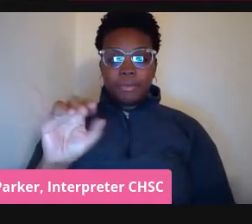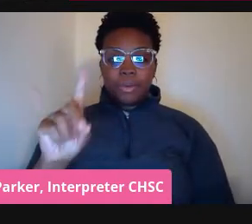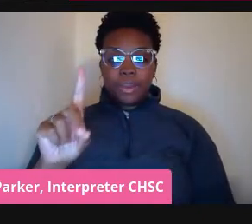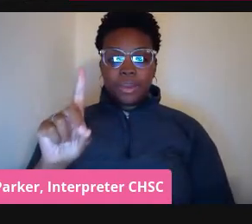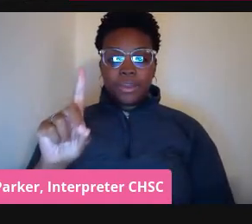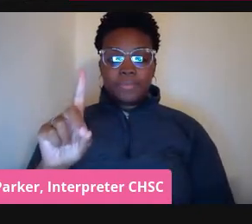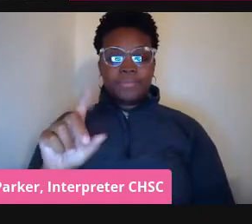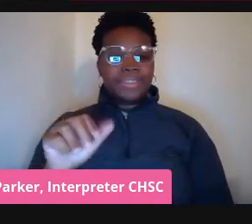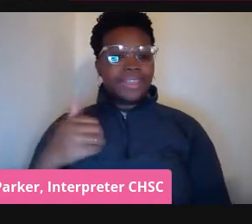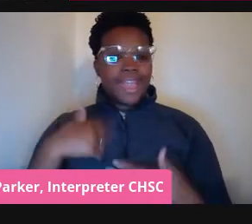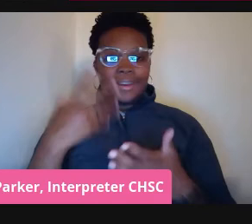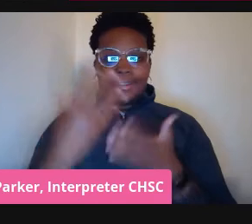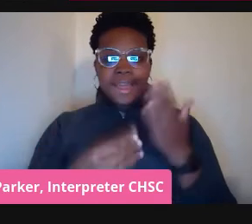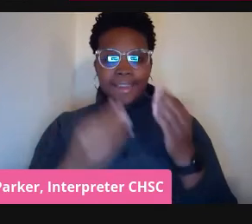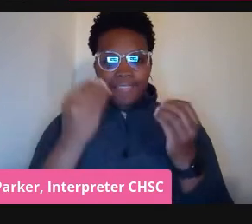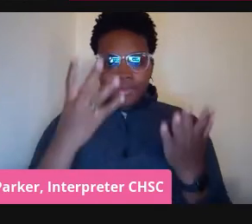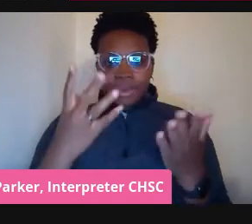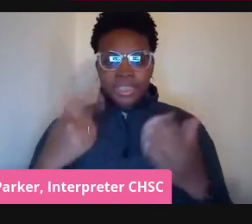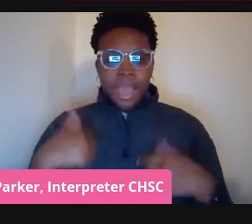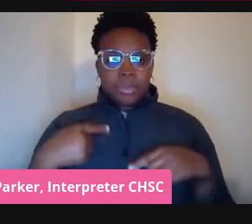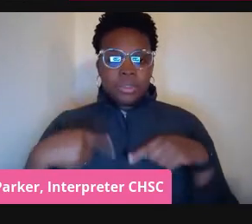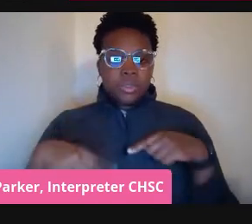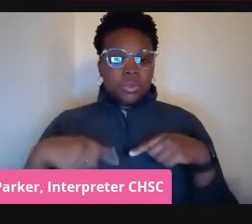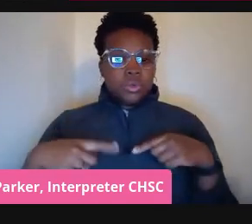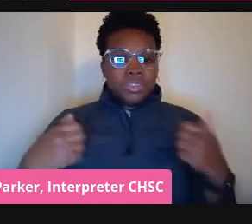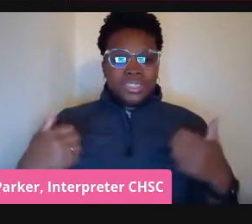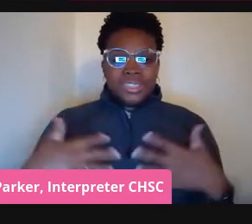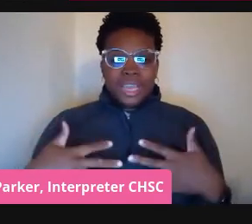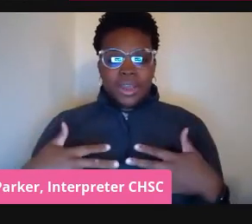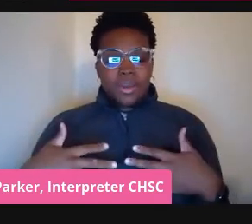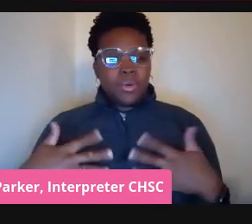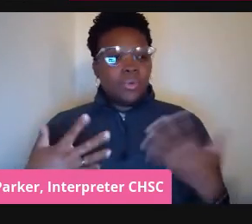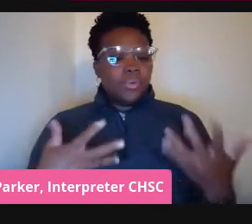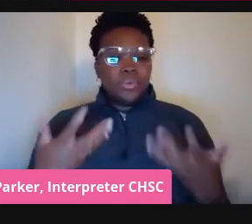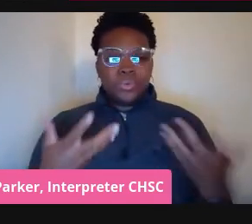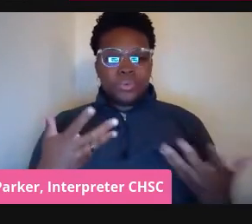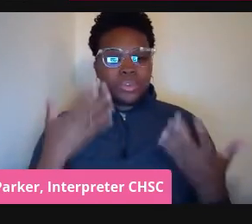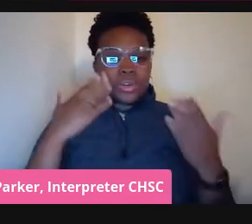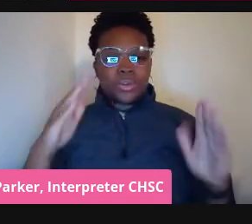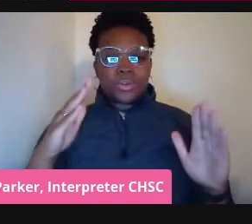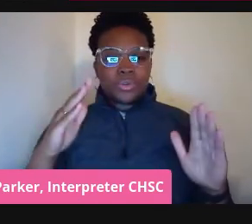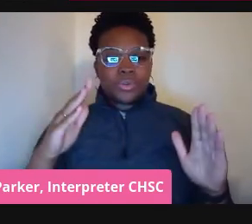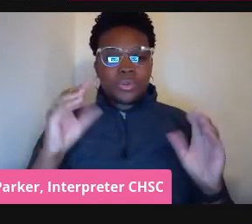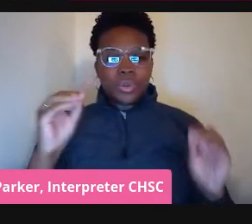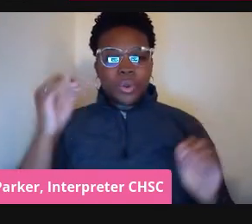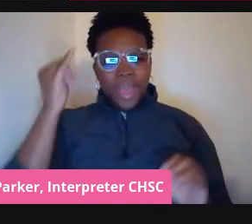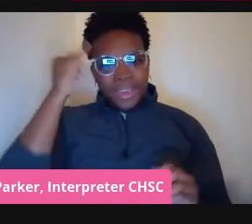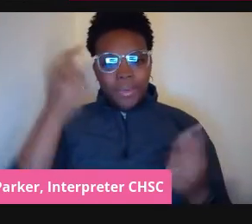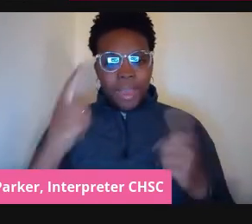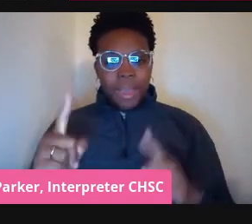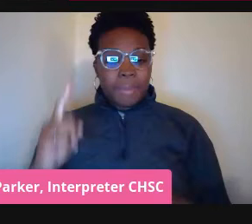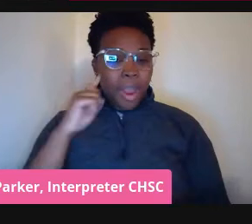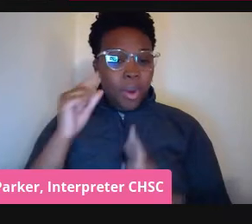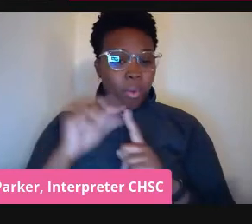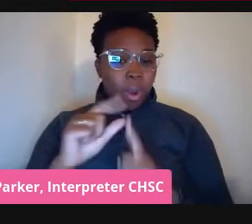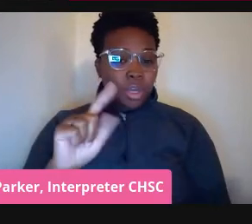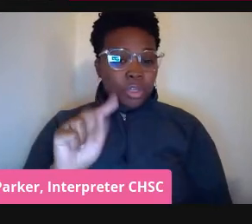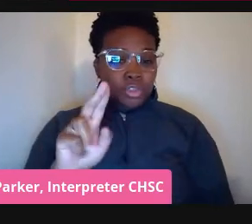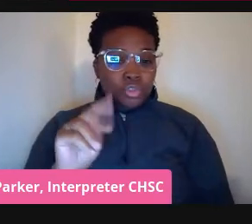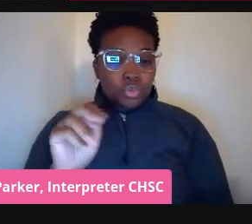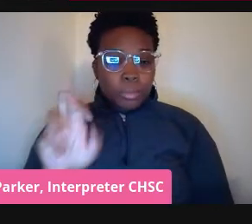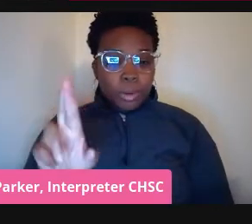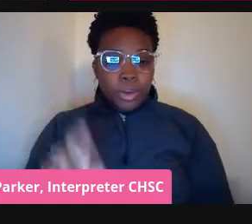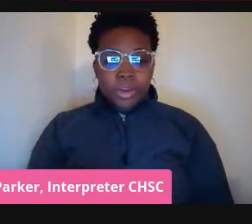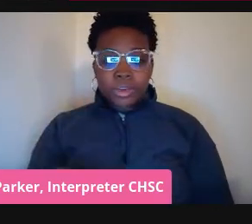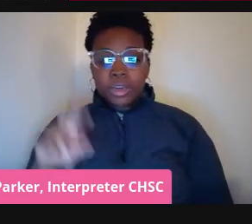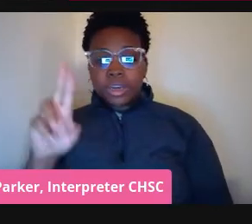information and I was scared and I had no idea what was happening. And all I heard was the word tumor and my uterus. I just knew that those